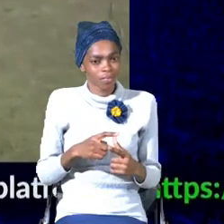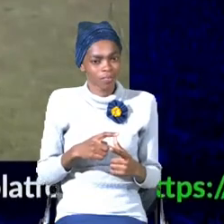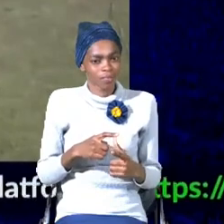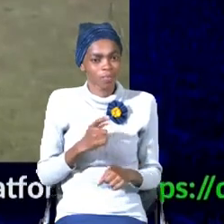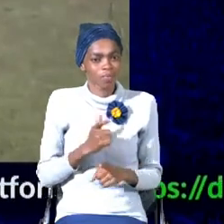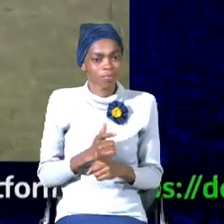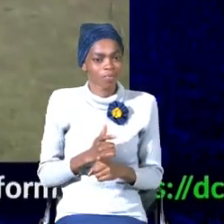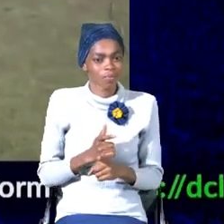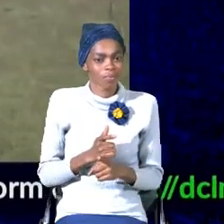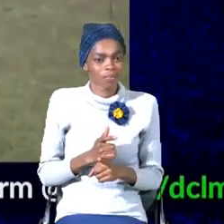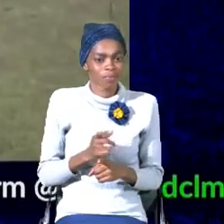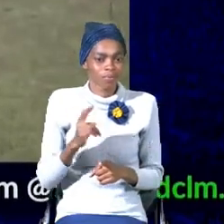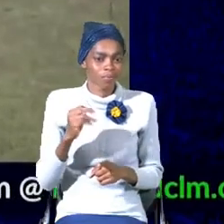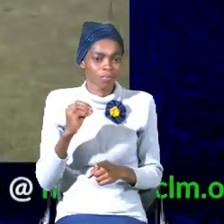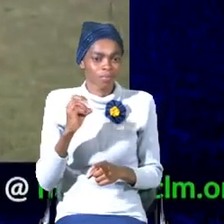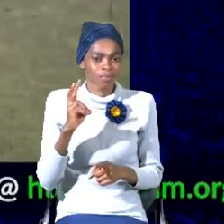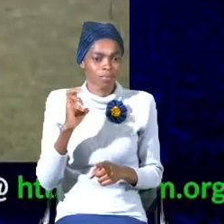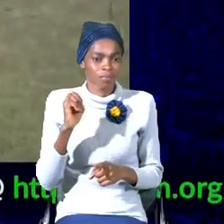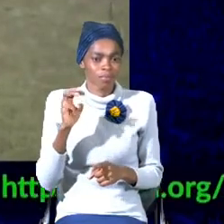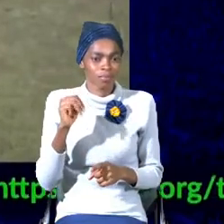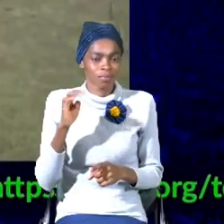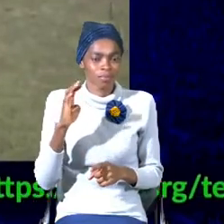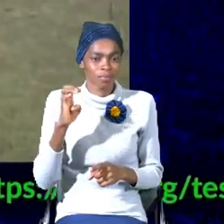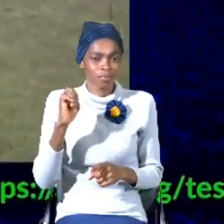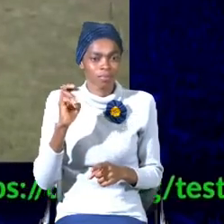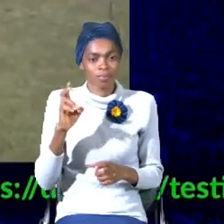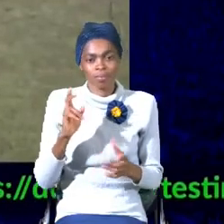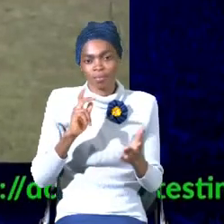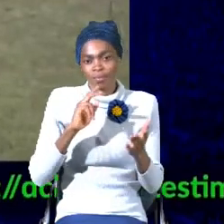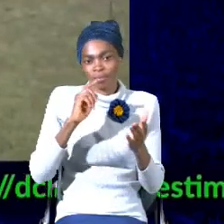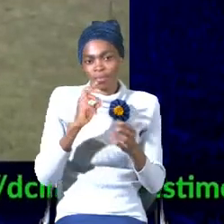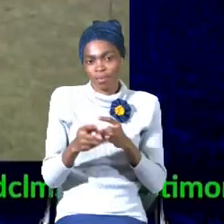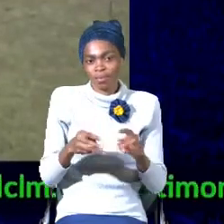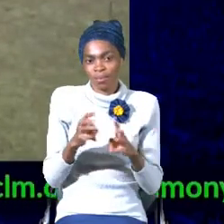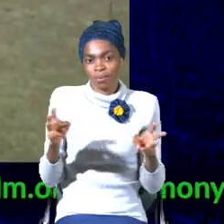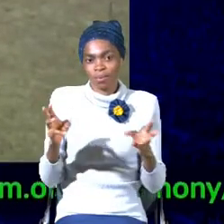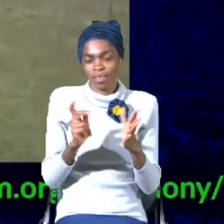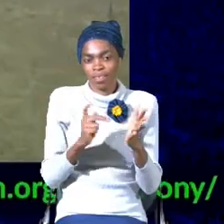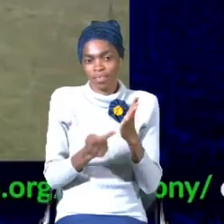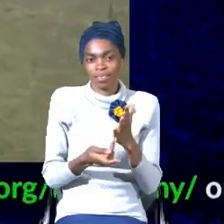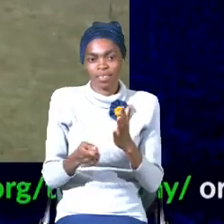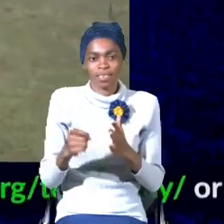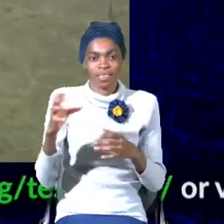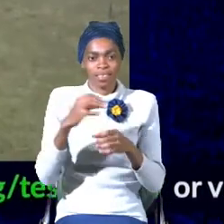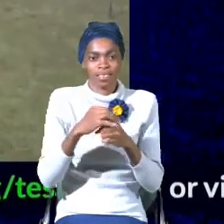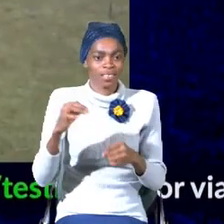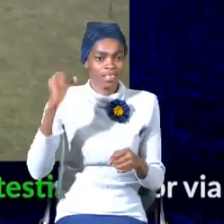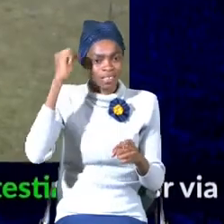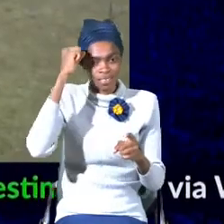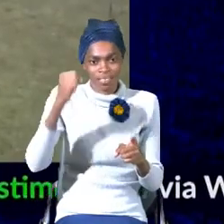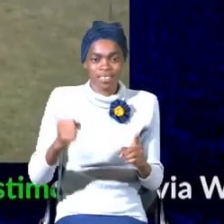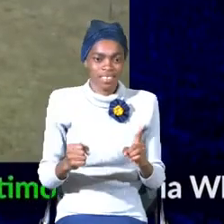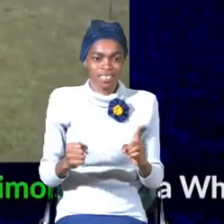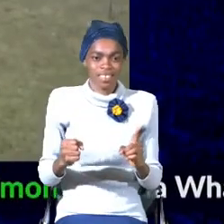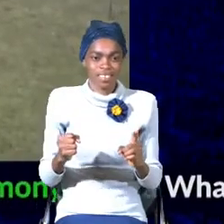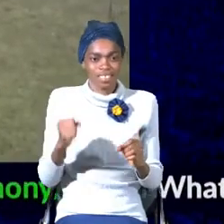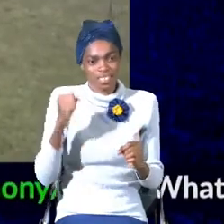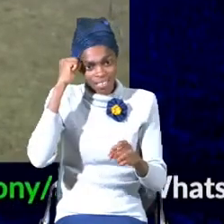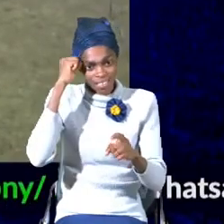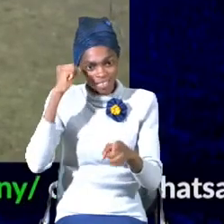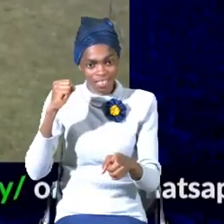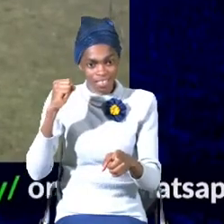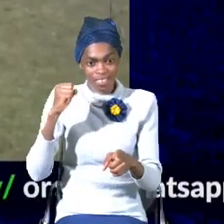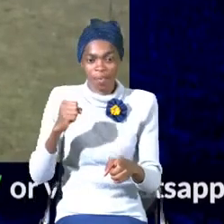on November, during one of the global crusades, I got my healing. God healed me. But then I was still testing it. Okay, so I left it